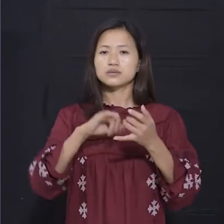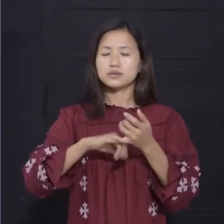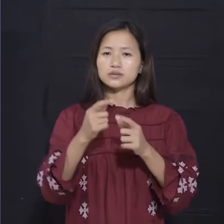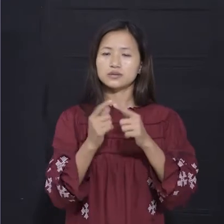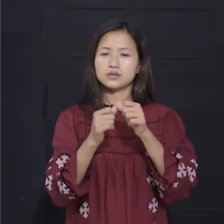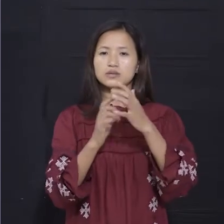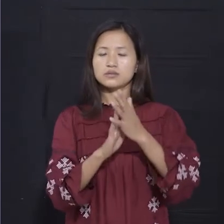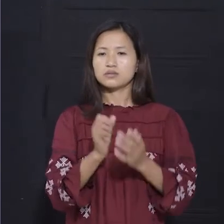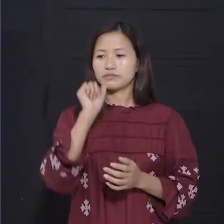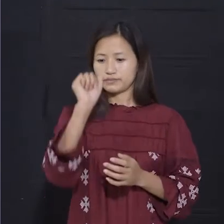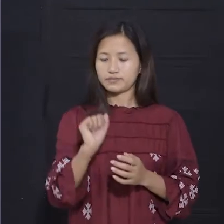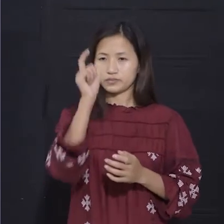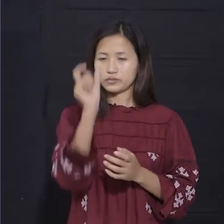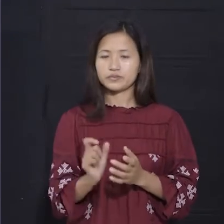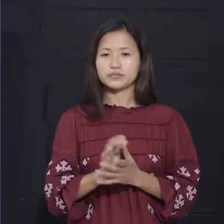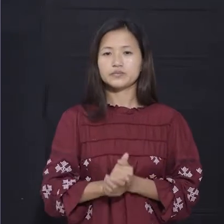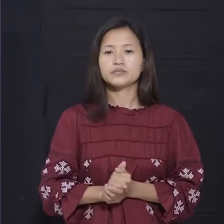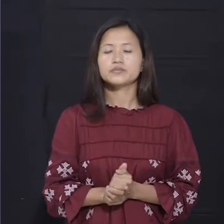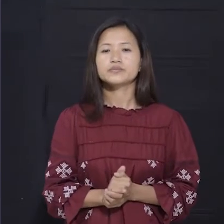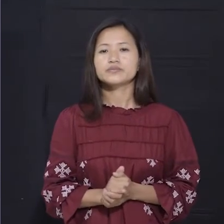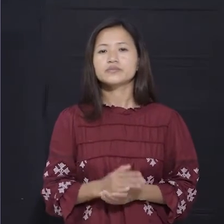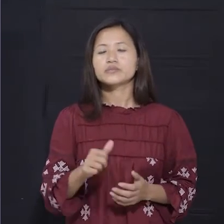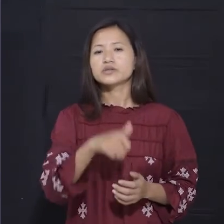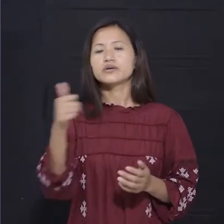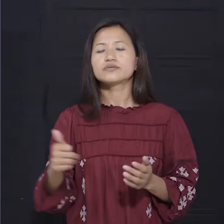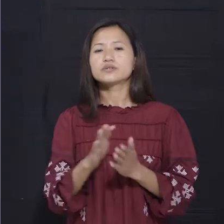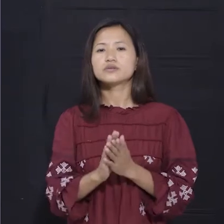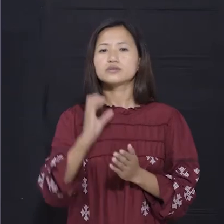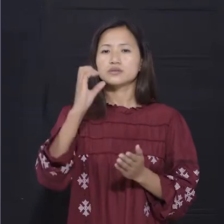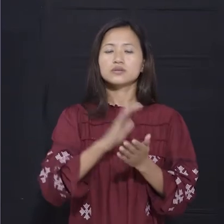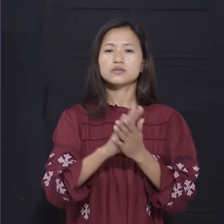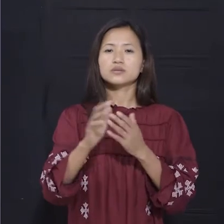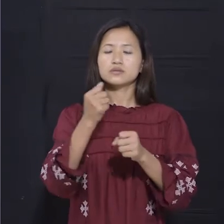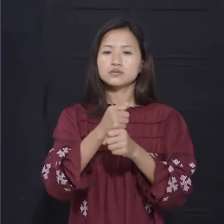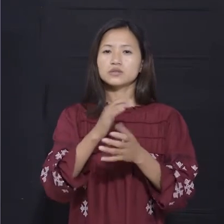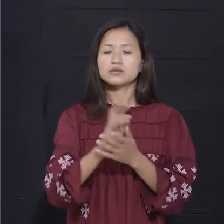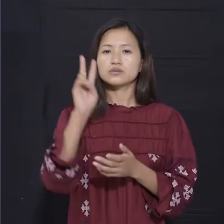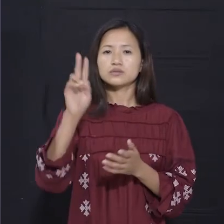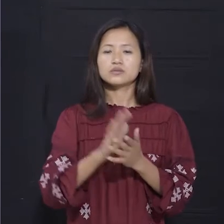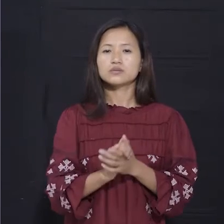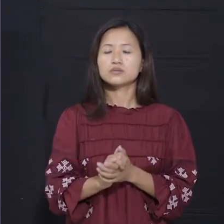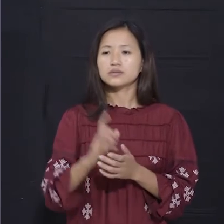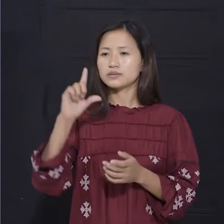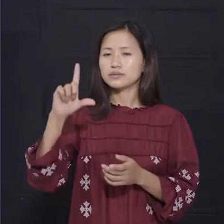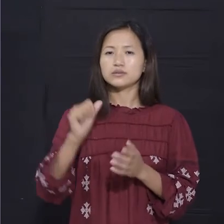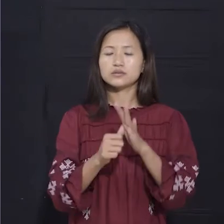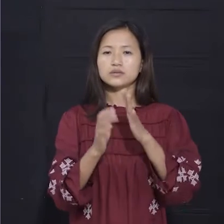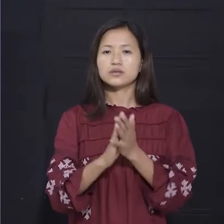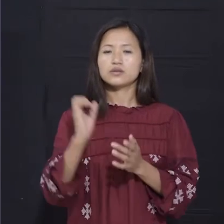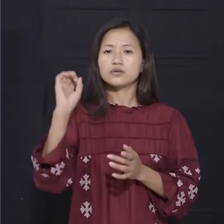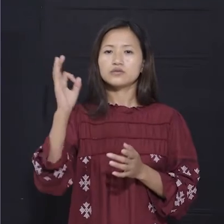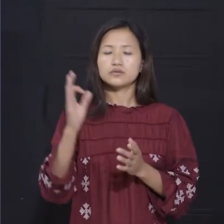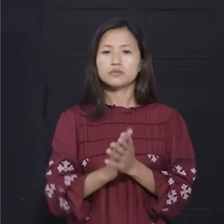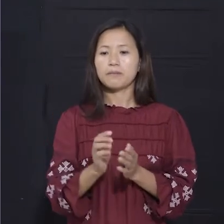So that was one of the reasons of decline. After Chandragupta II, the leaders and the officials, they couldn't do their